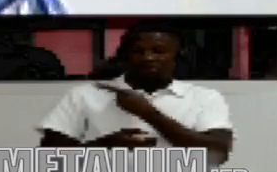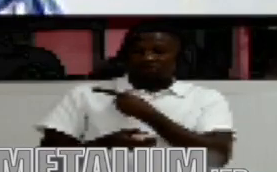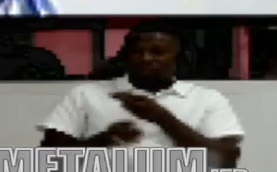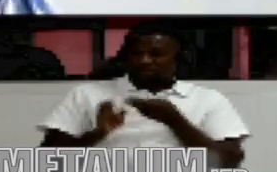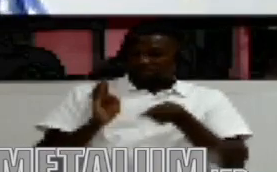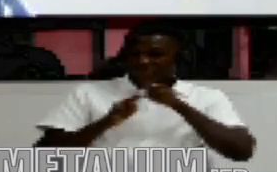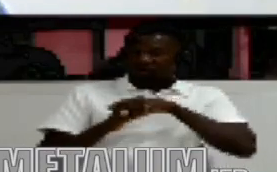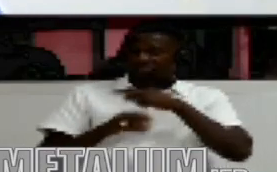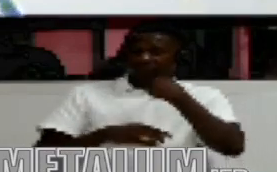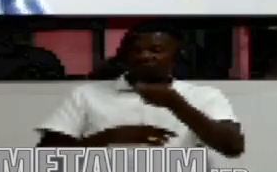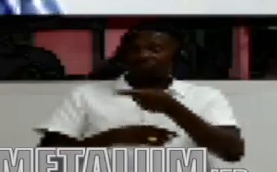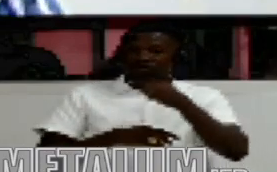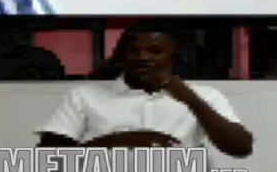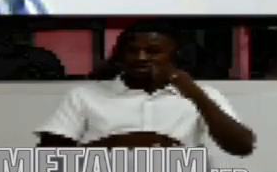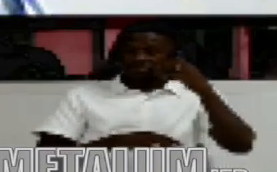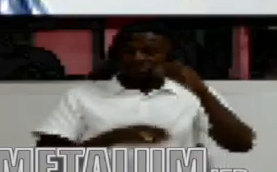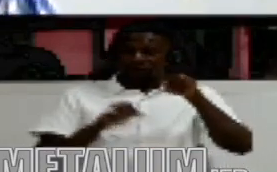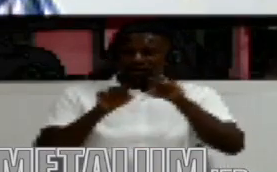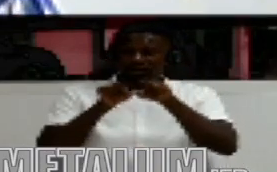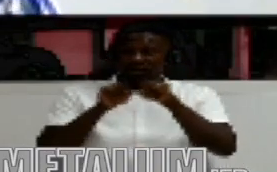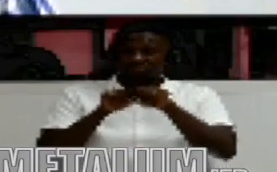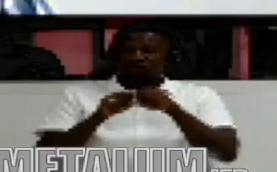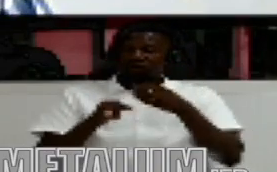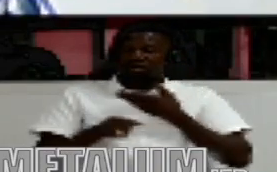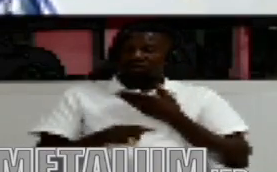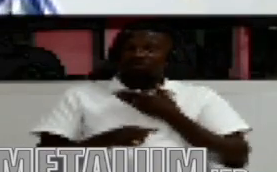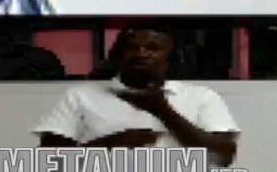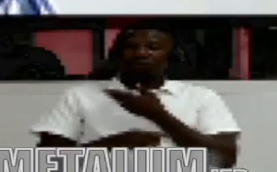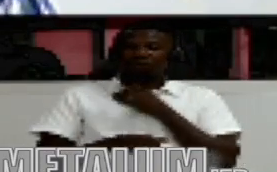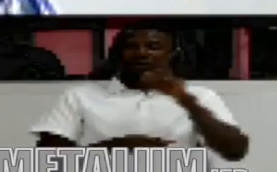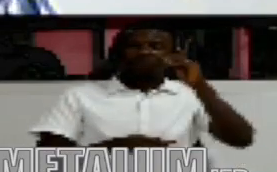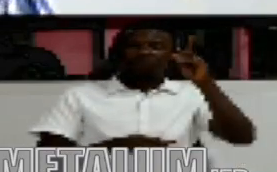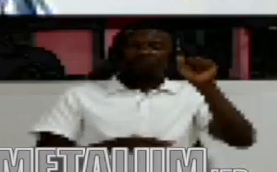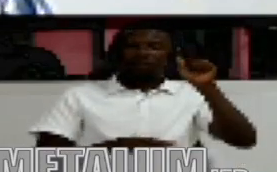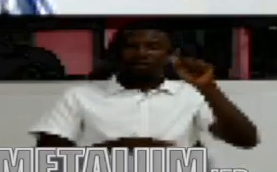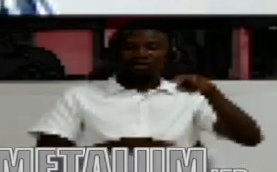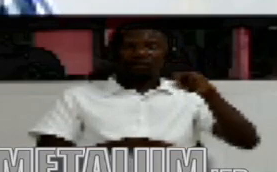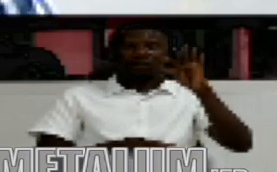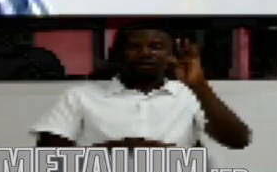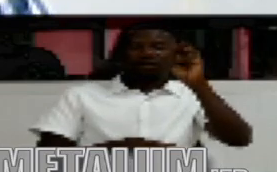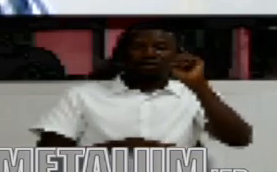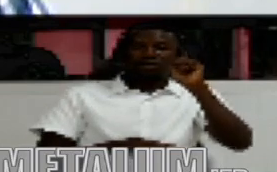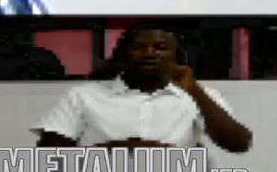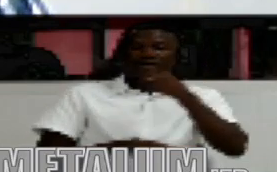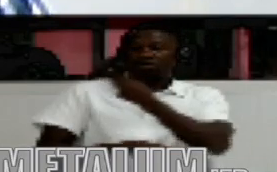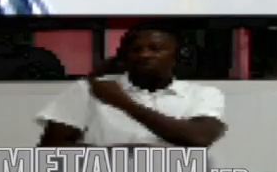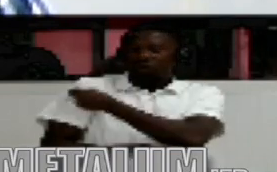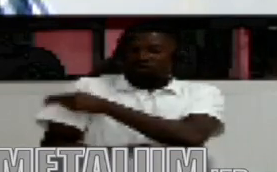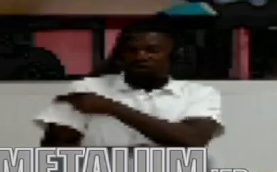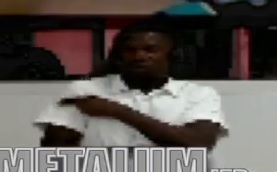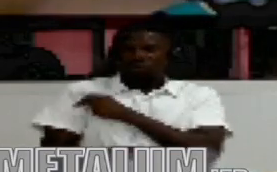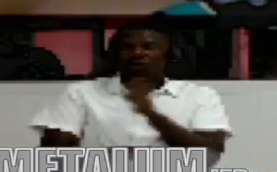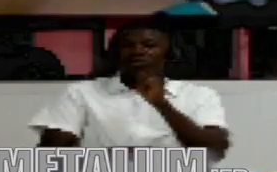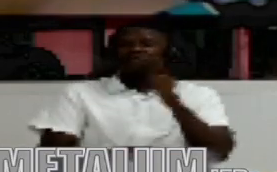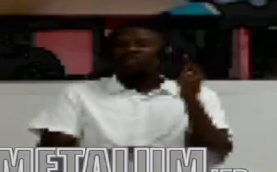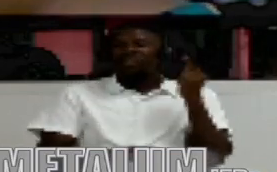We got this from Dantek Hospital. And what is it